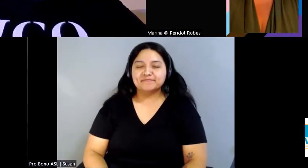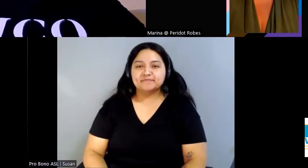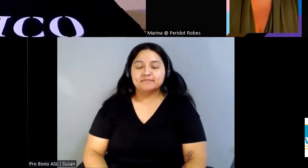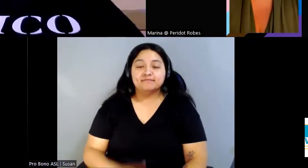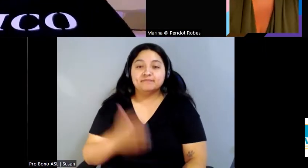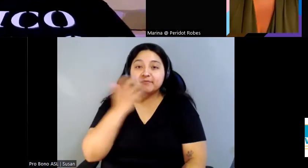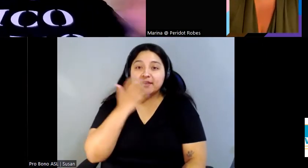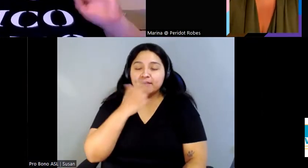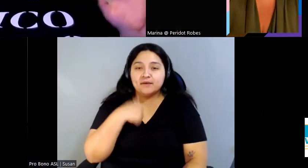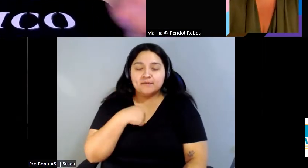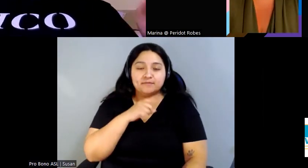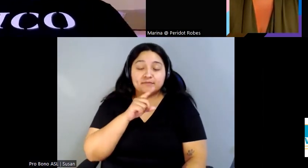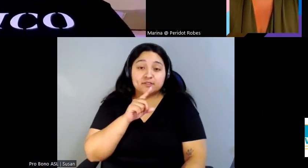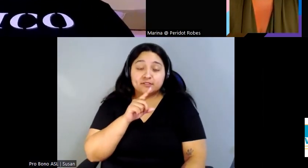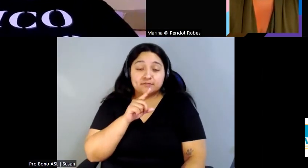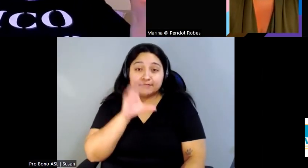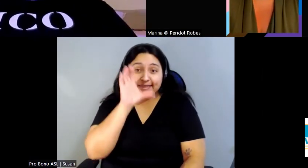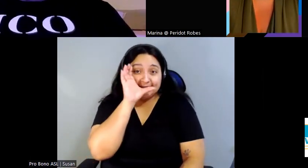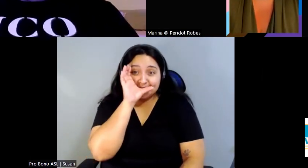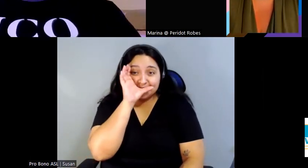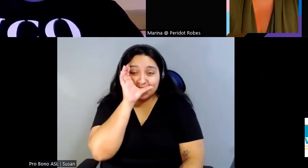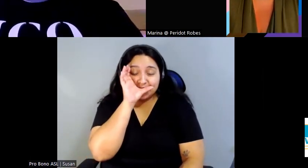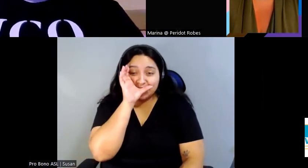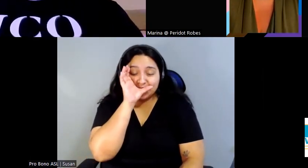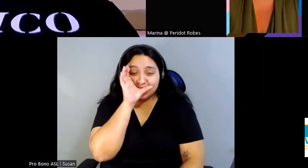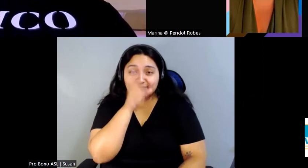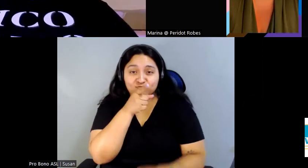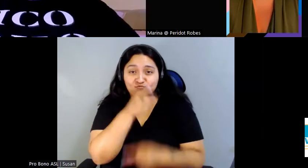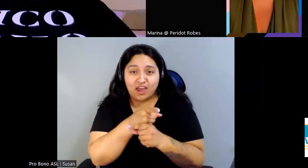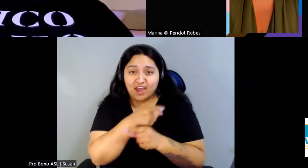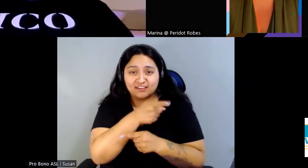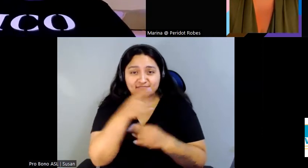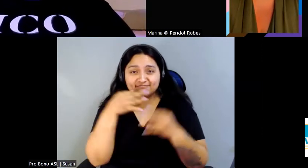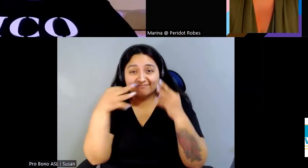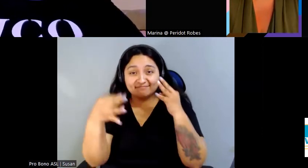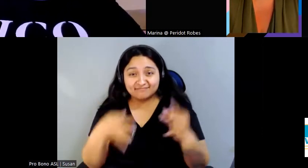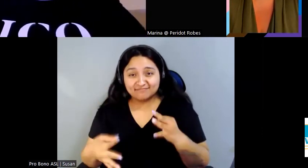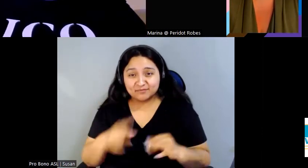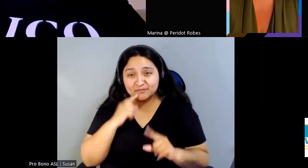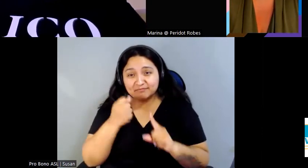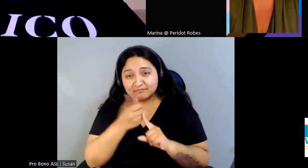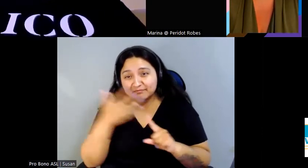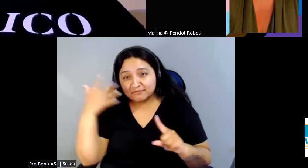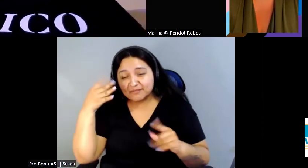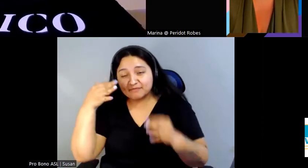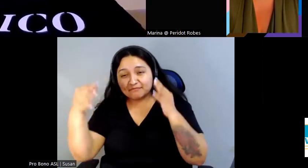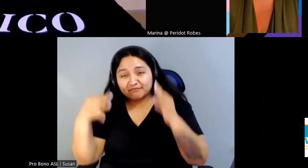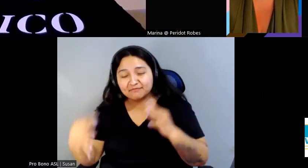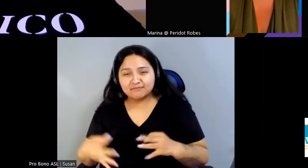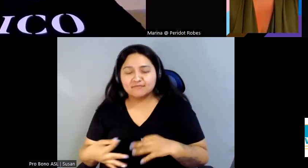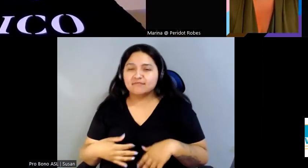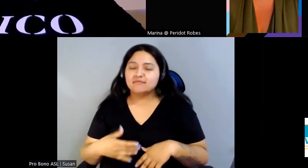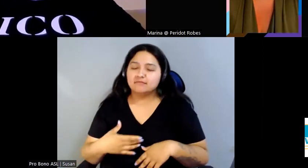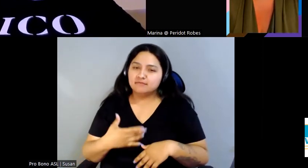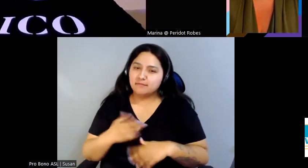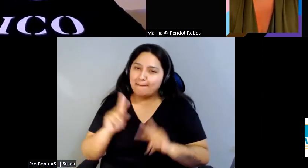you're totally just like breaking it down, giving us all the information. You know, this is what people need to